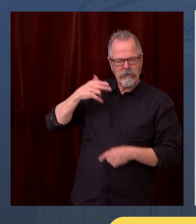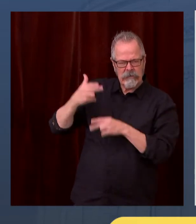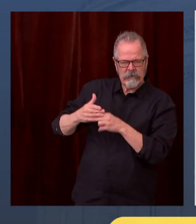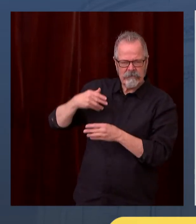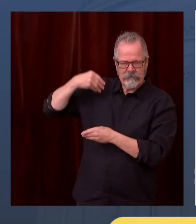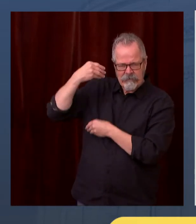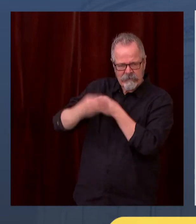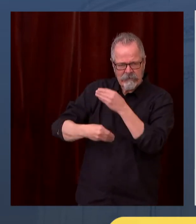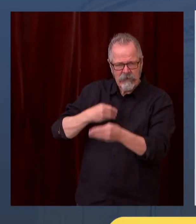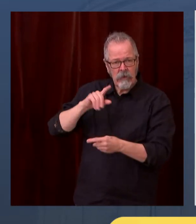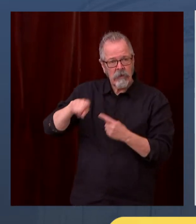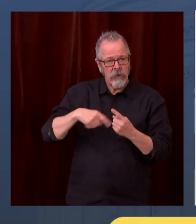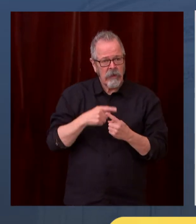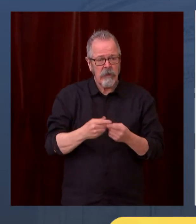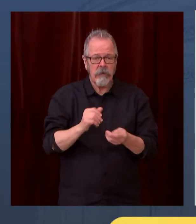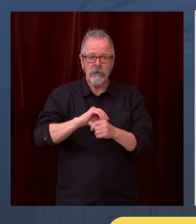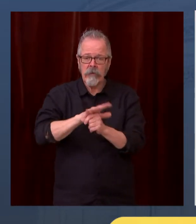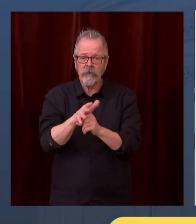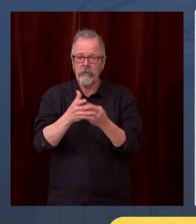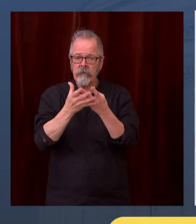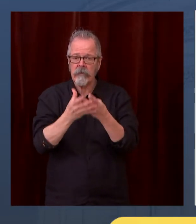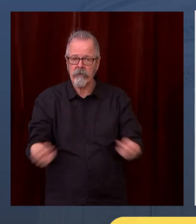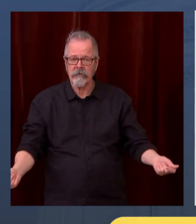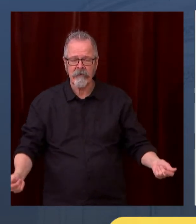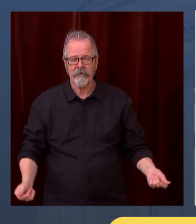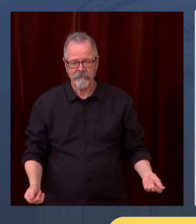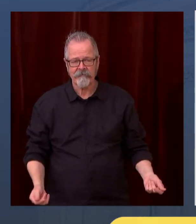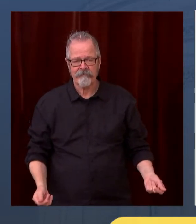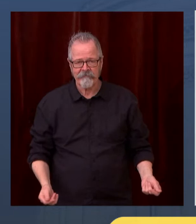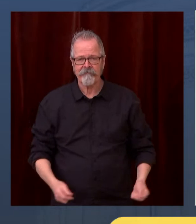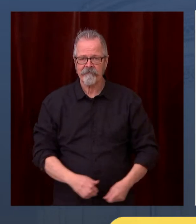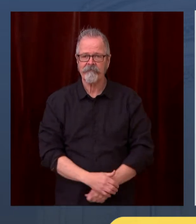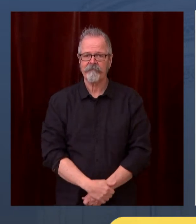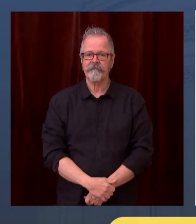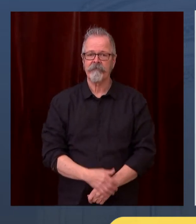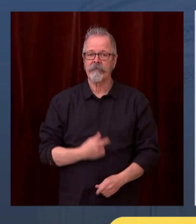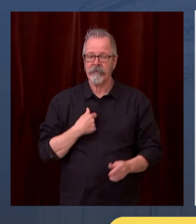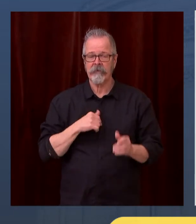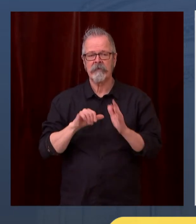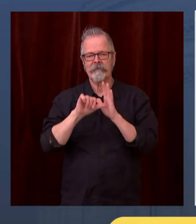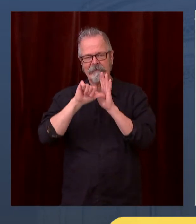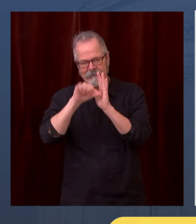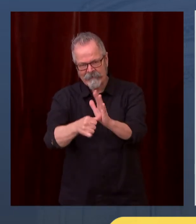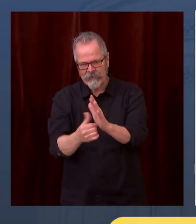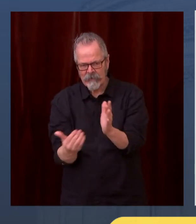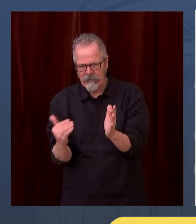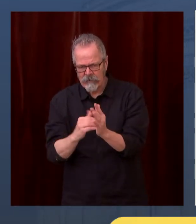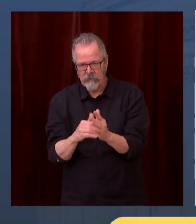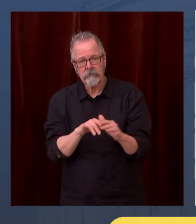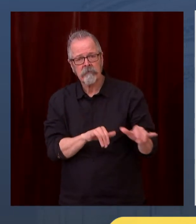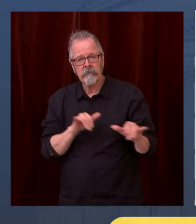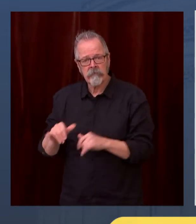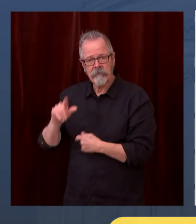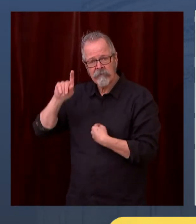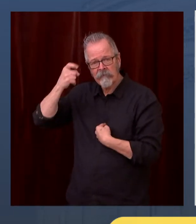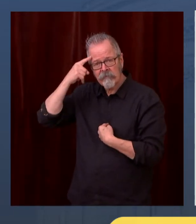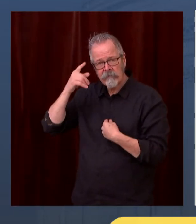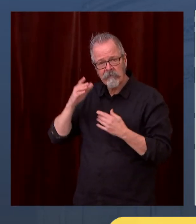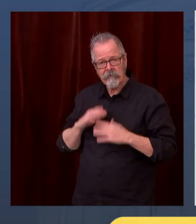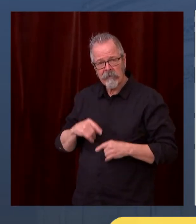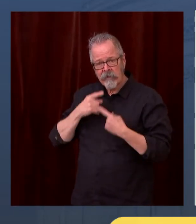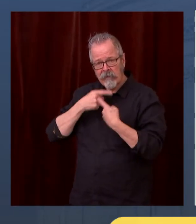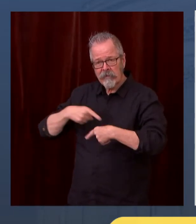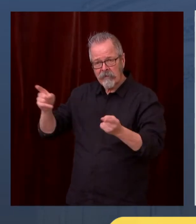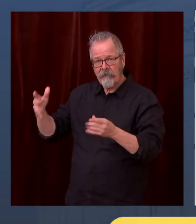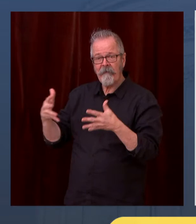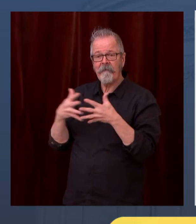us. I do want to just finish by emphasizing the message that the governor made mention of with the Super Bowl coming